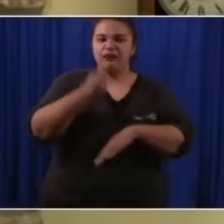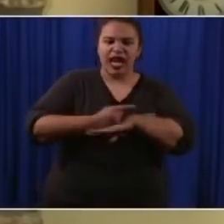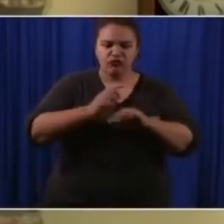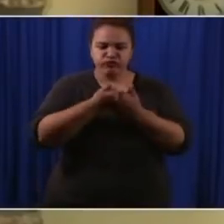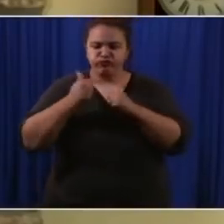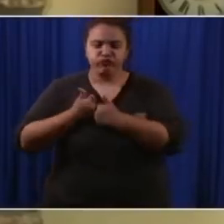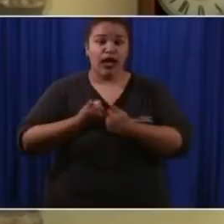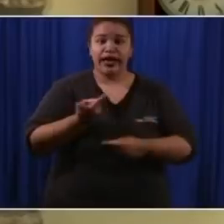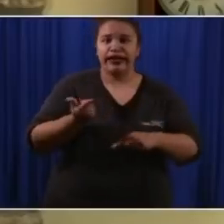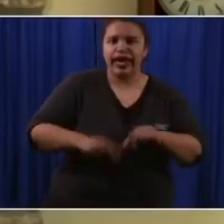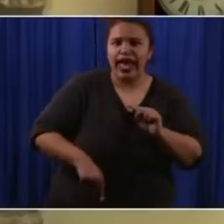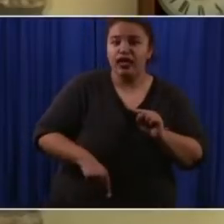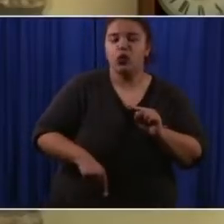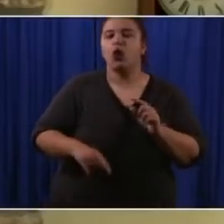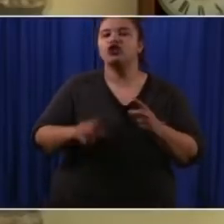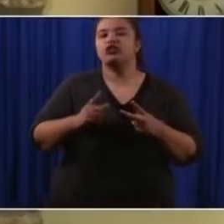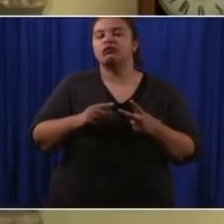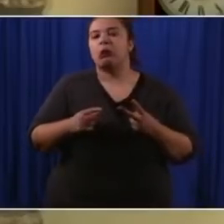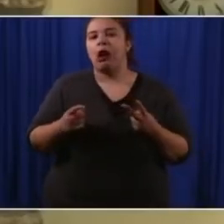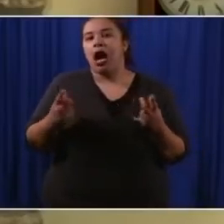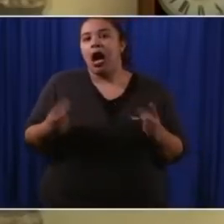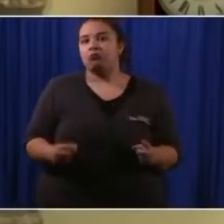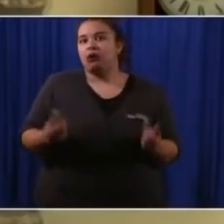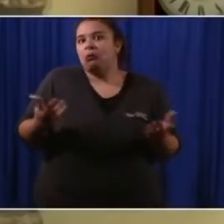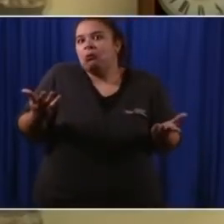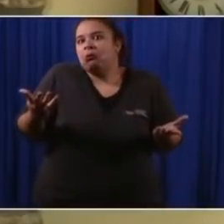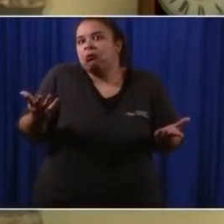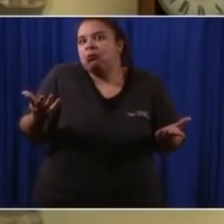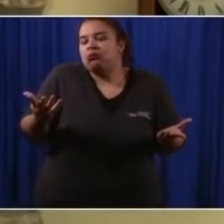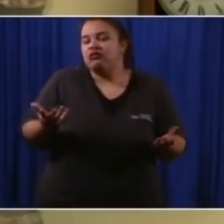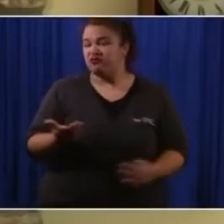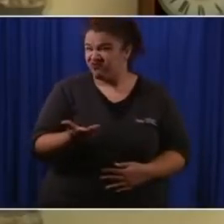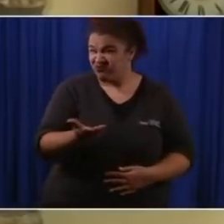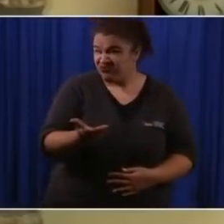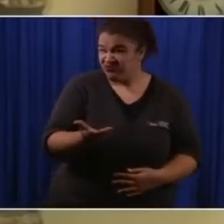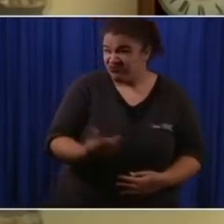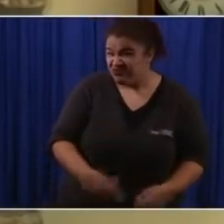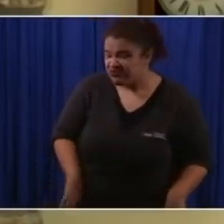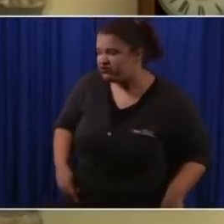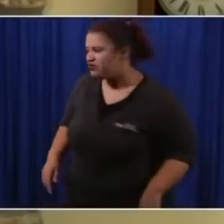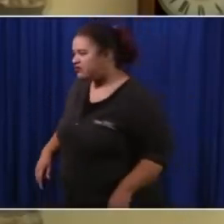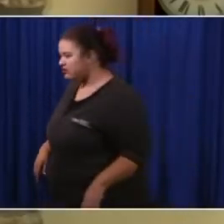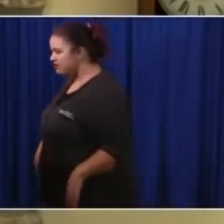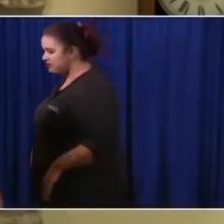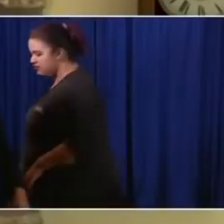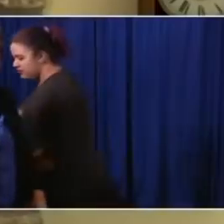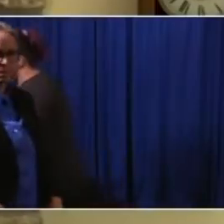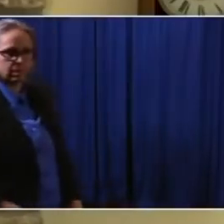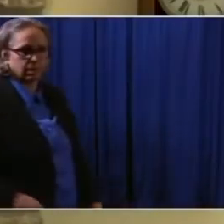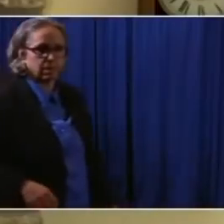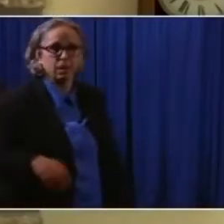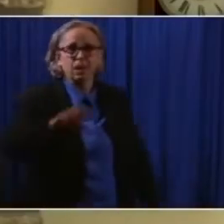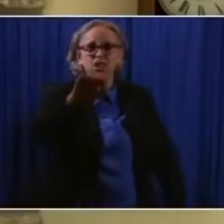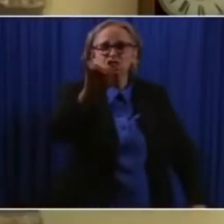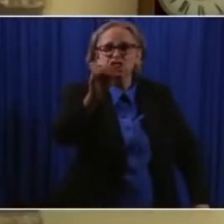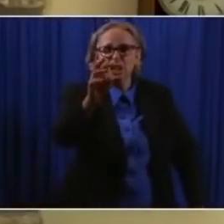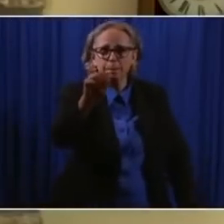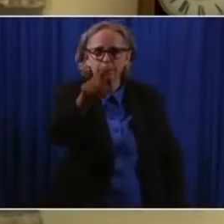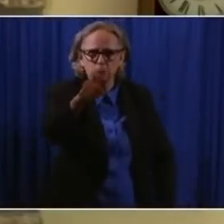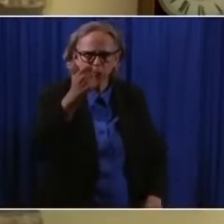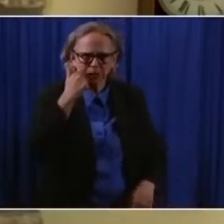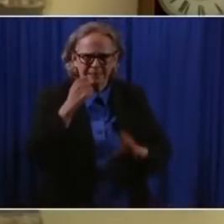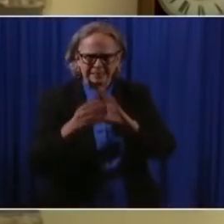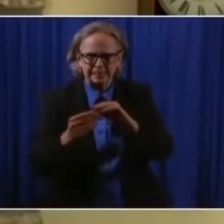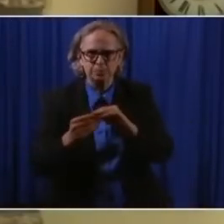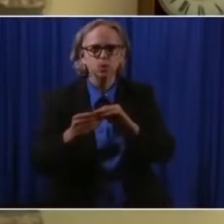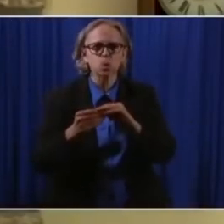going on here, and what do you intend? Yeah, Jim, I'll be quite candid. We did not want to see multiple games